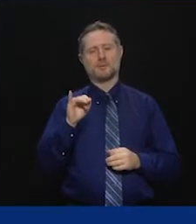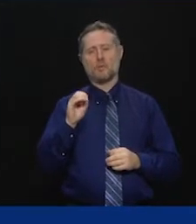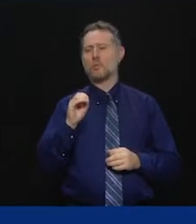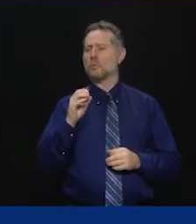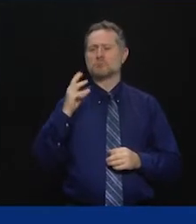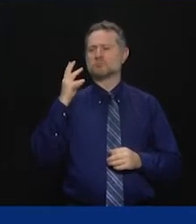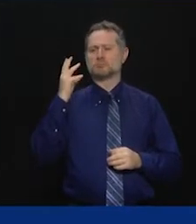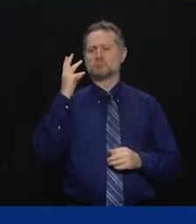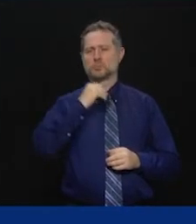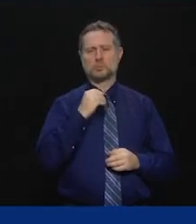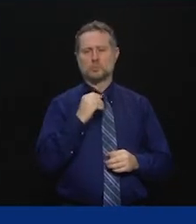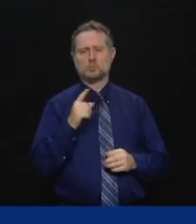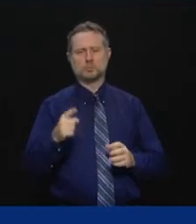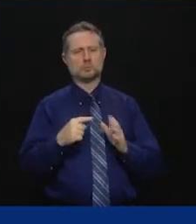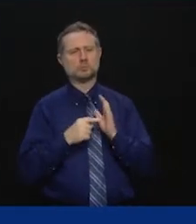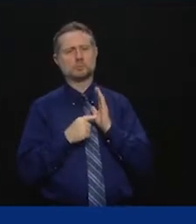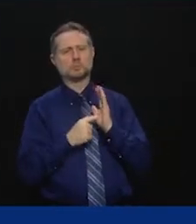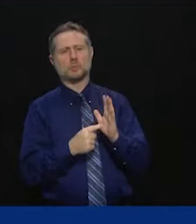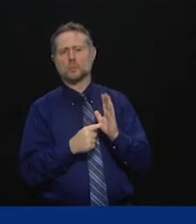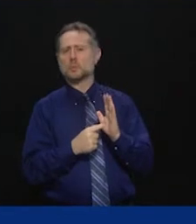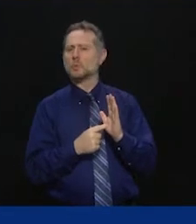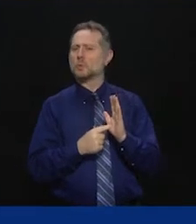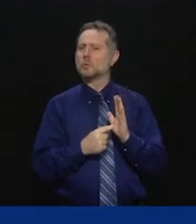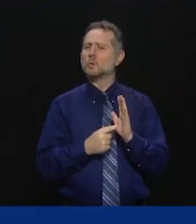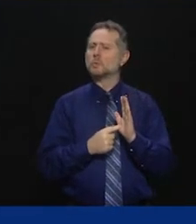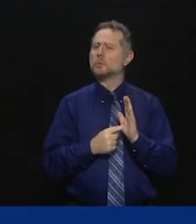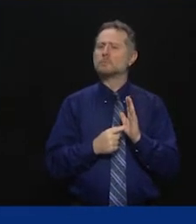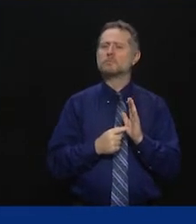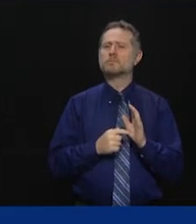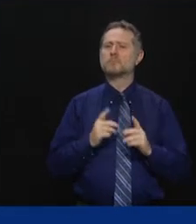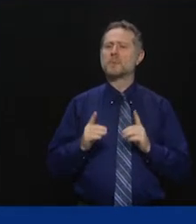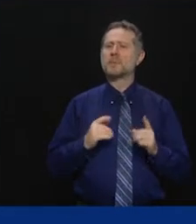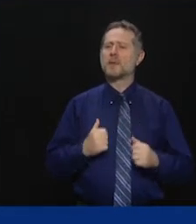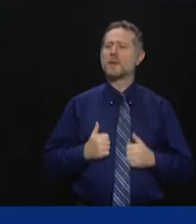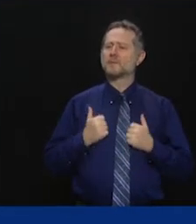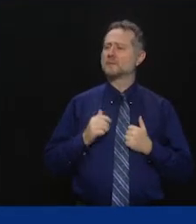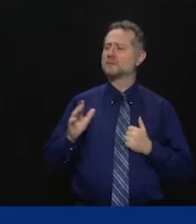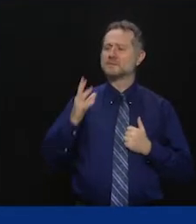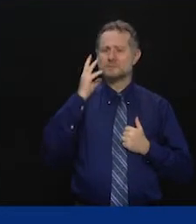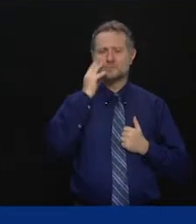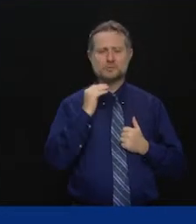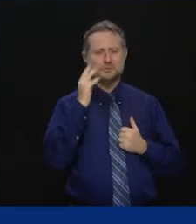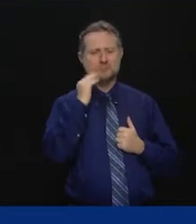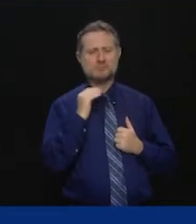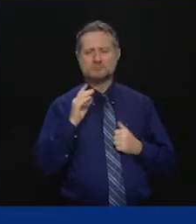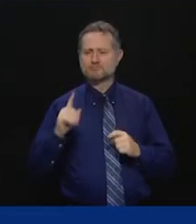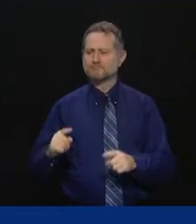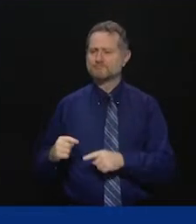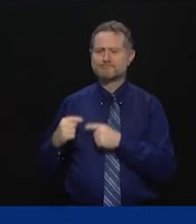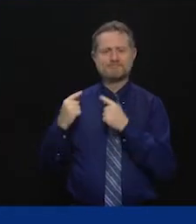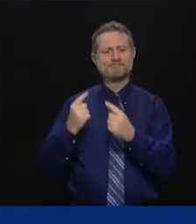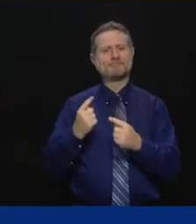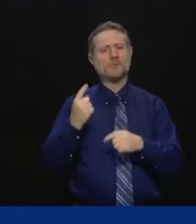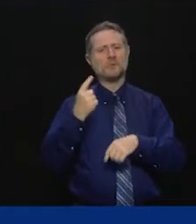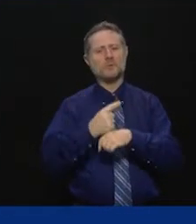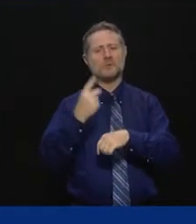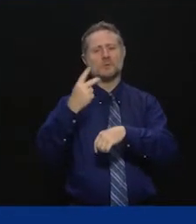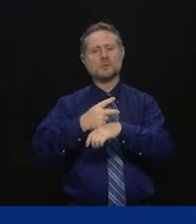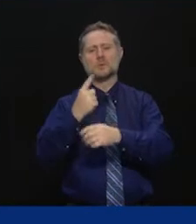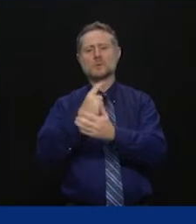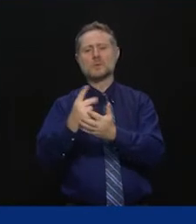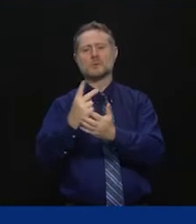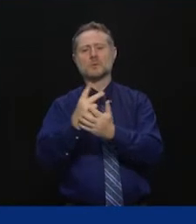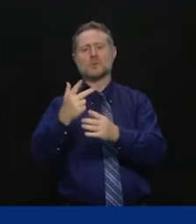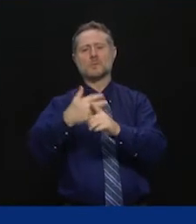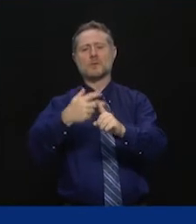essence of the experience that people were living through during those horrific days and weeks and months. It seemed like years before there was any semblance